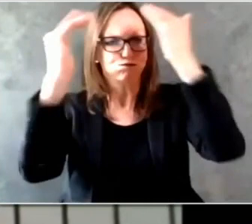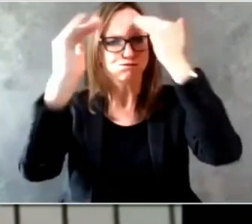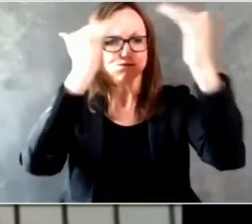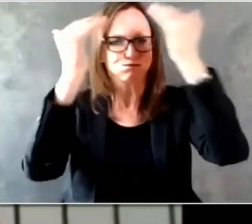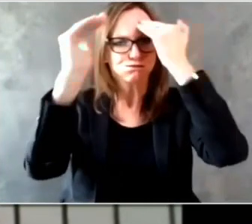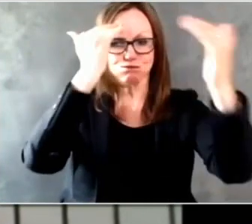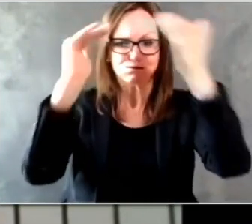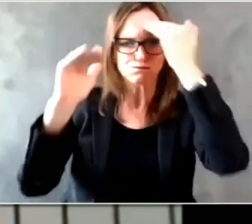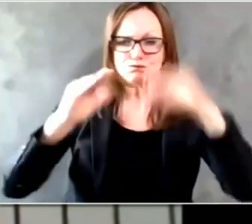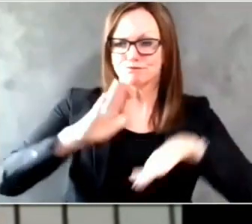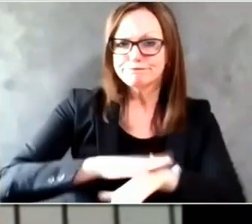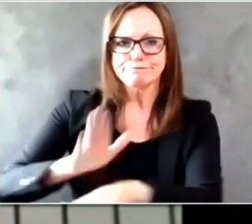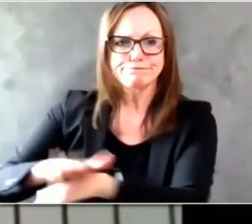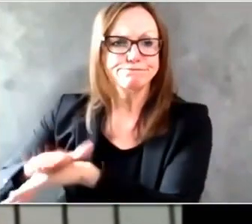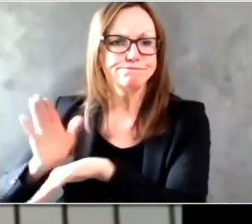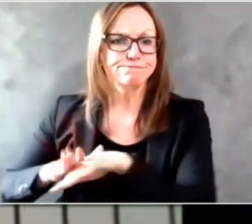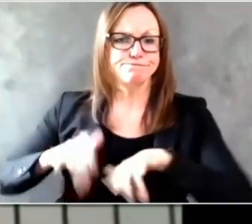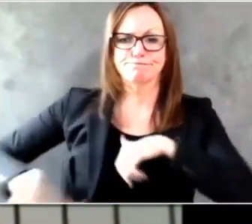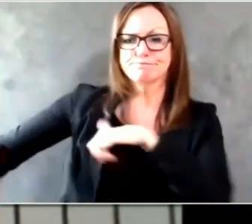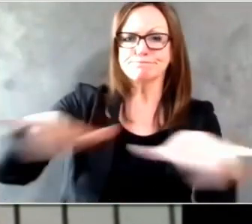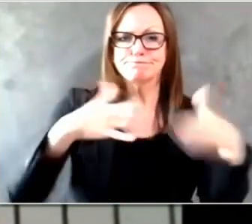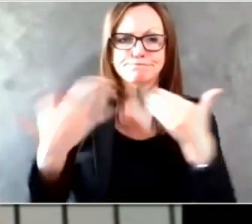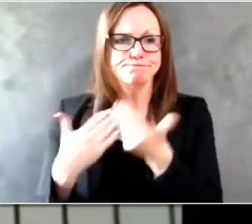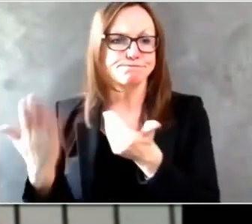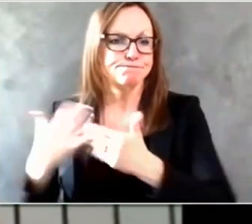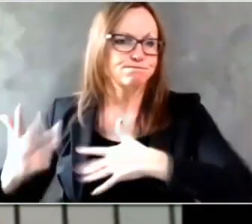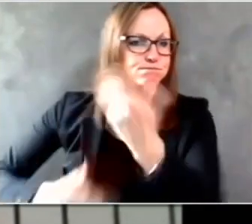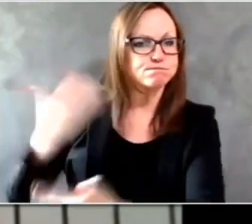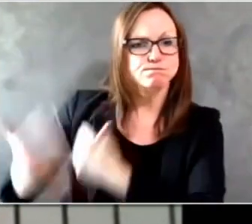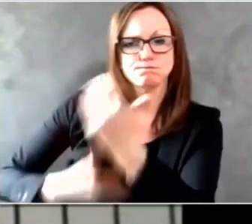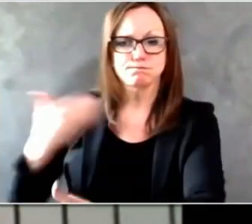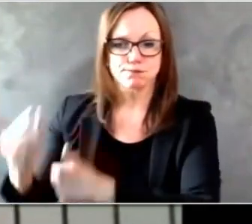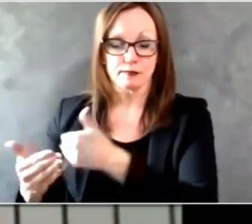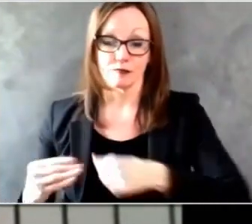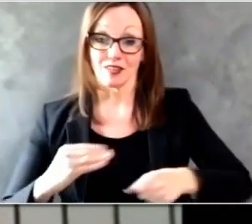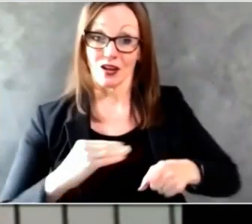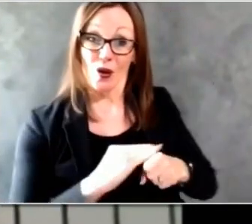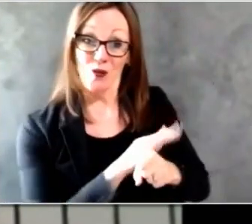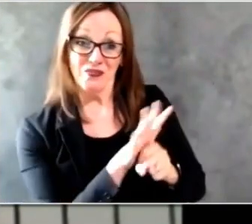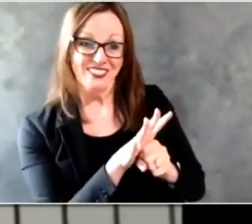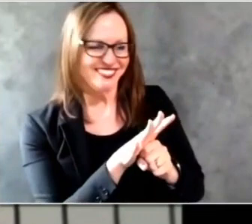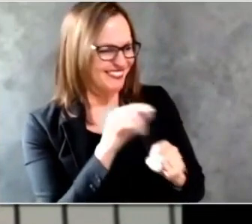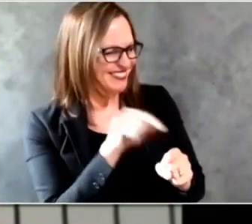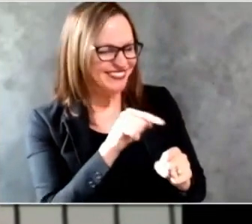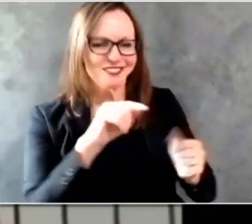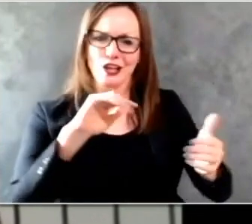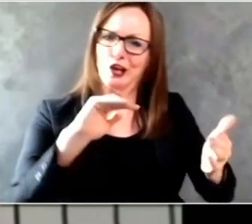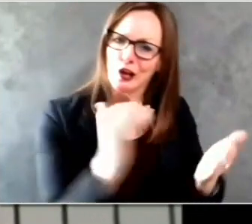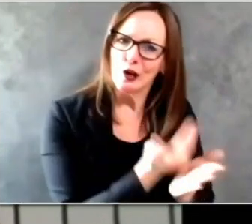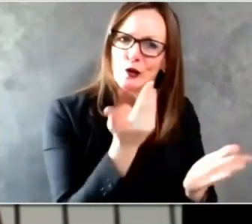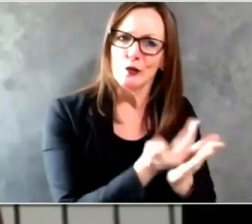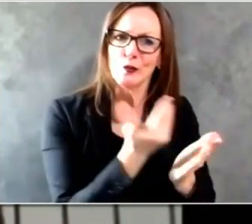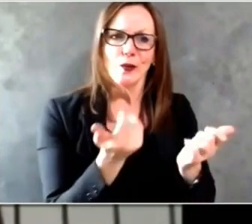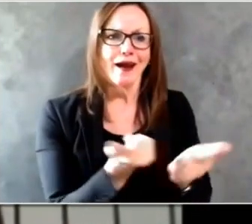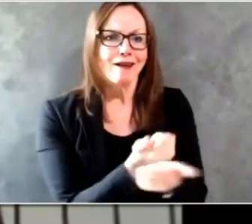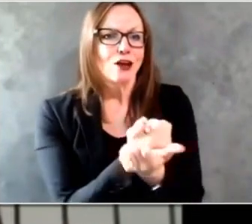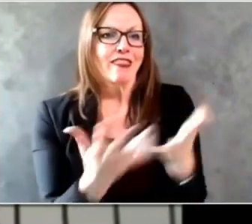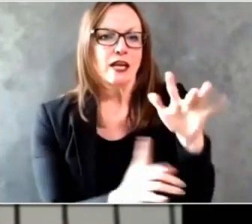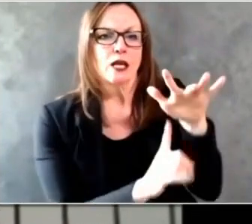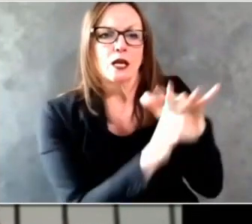just we have to keep talking, we have to keep, you know, monitoring and be willing to, you know, sort of come together